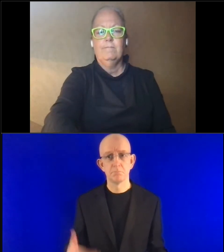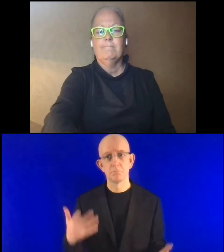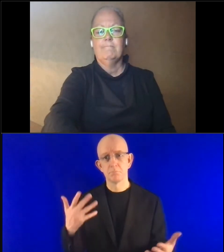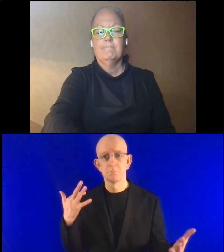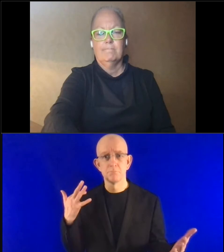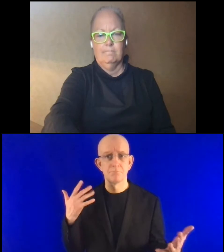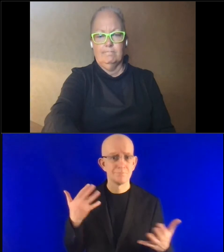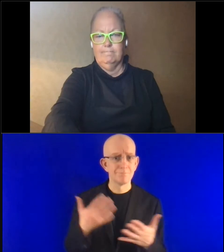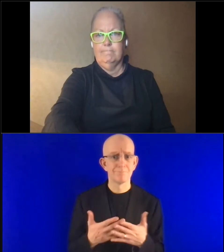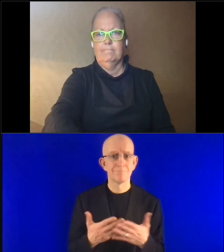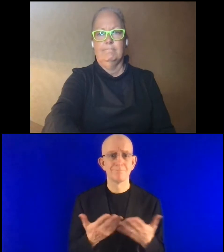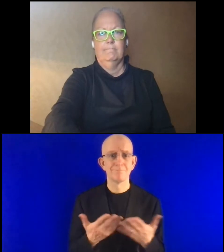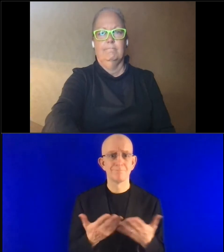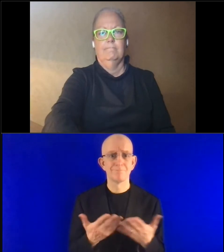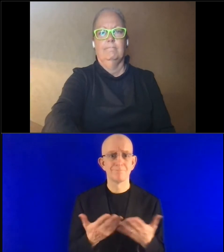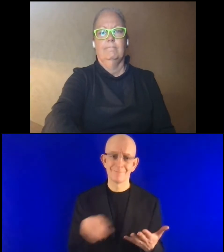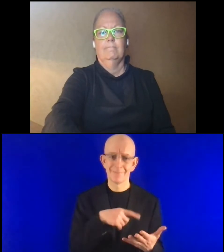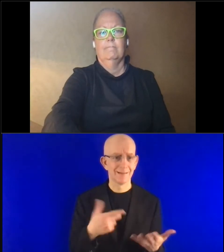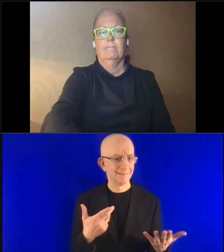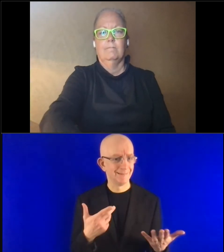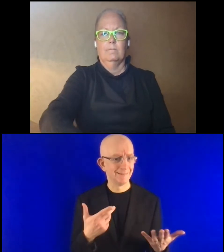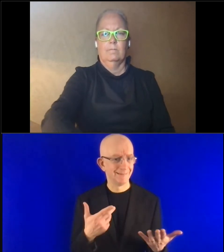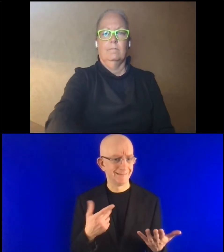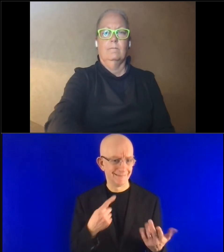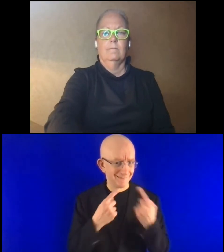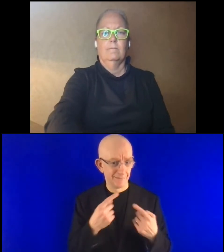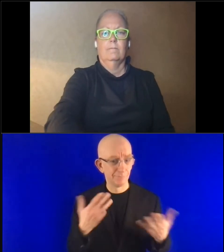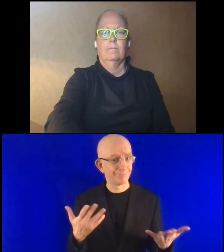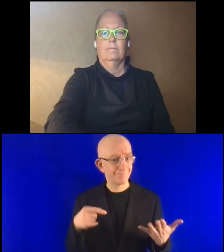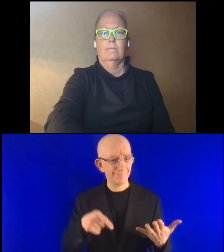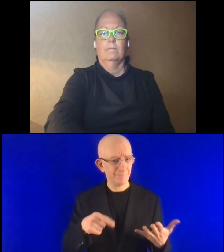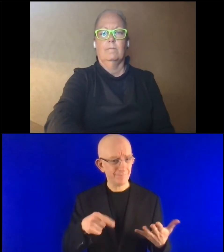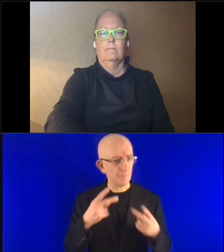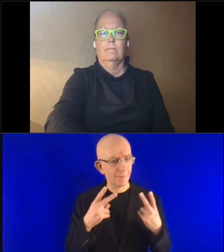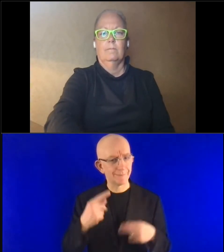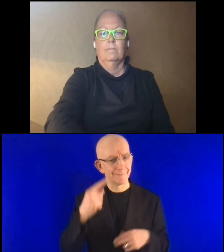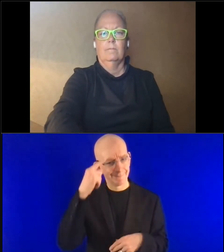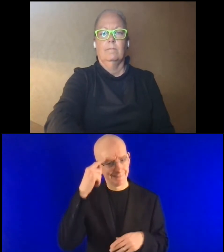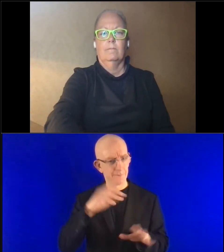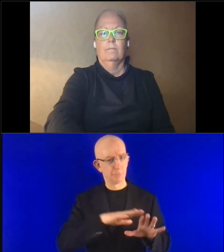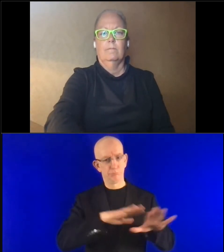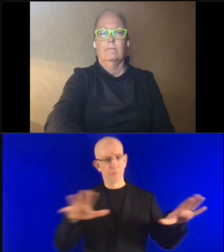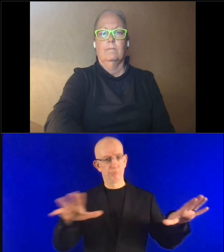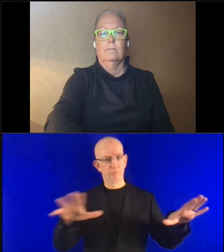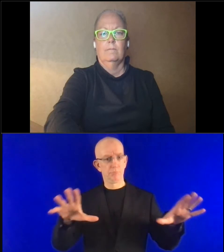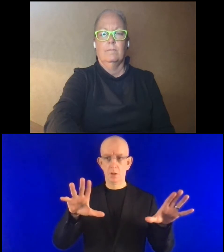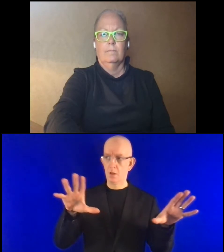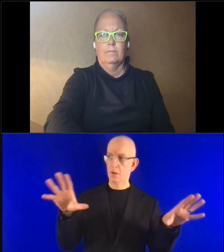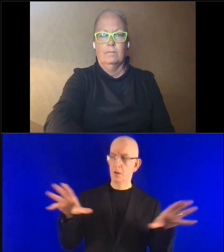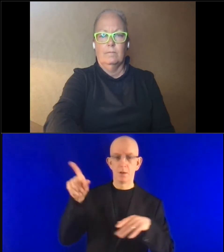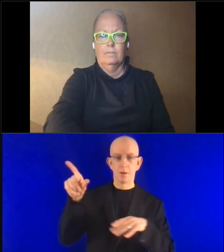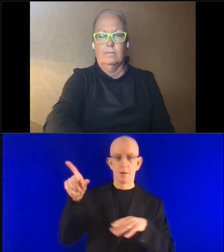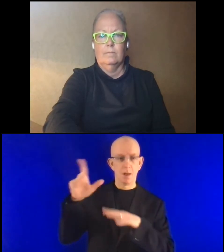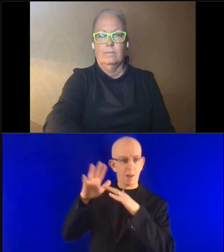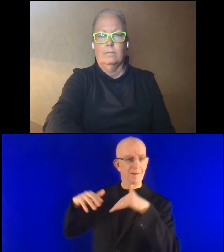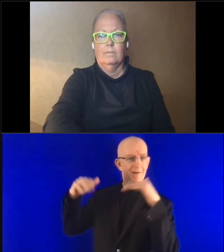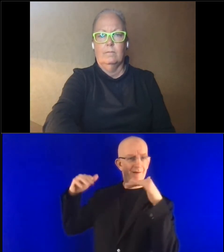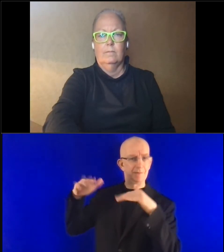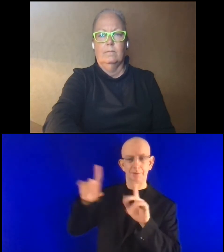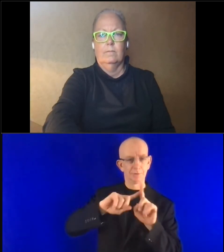spectrum. In terms of what we need to do right, it's about